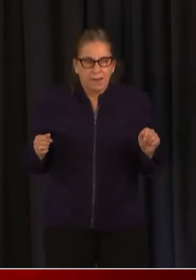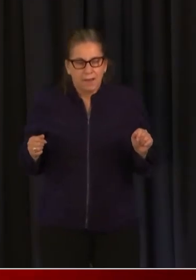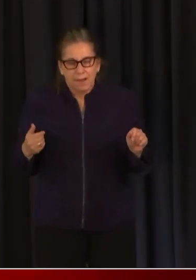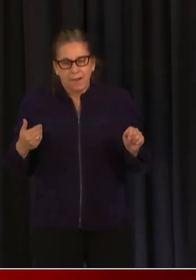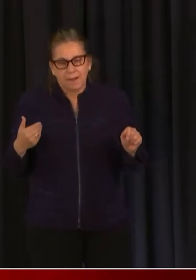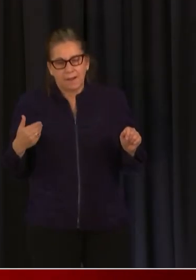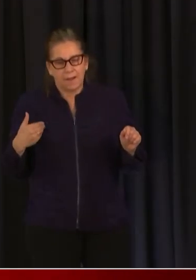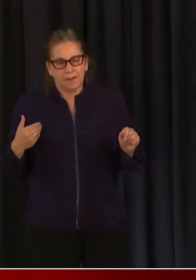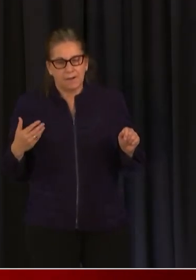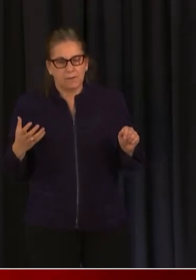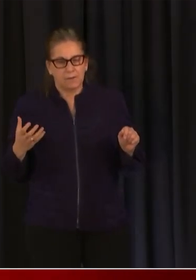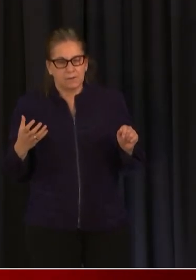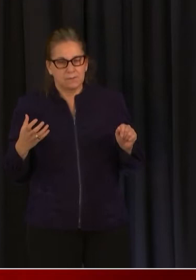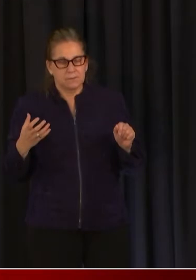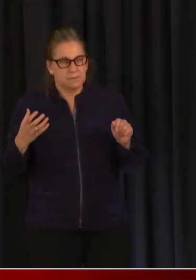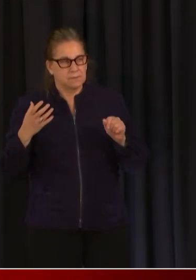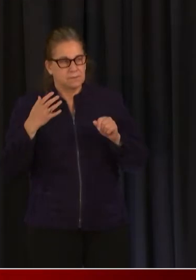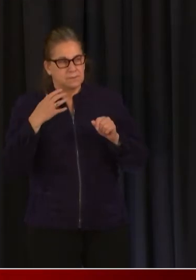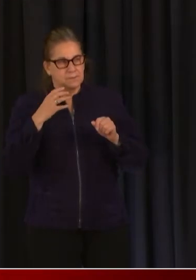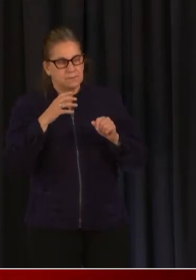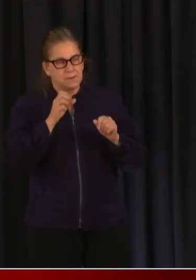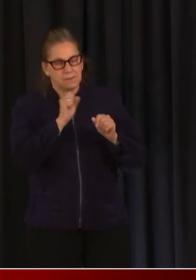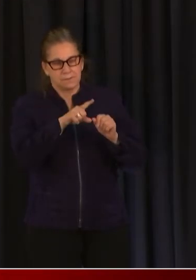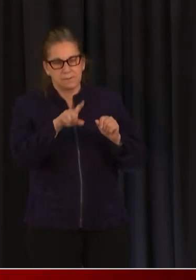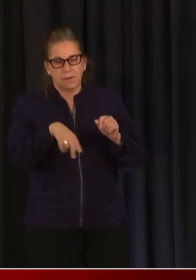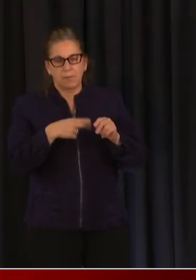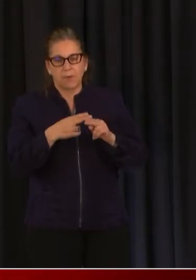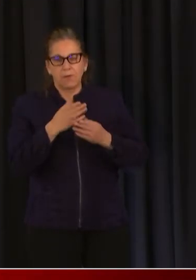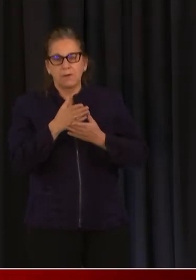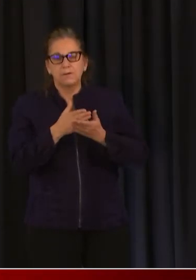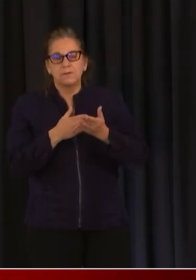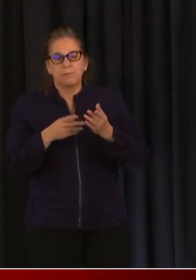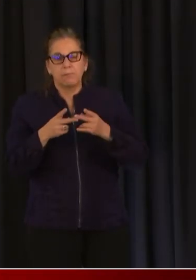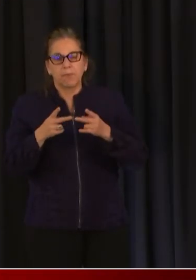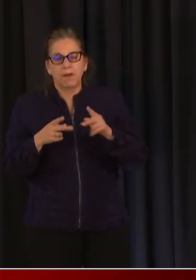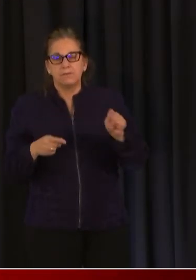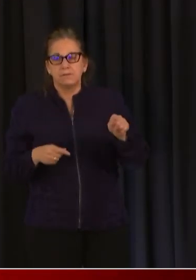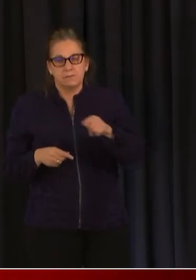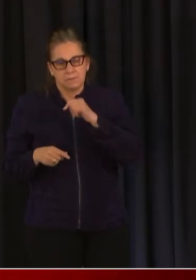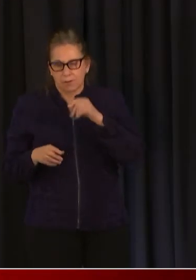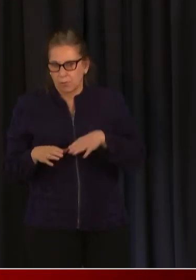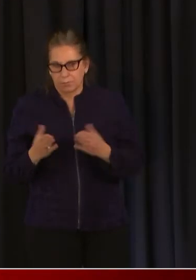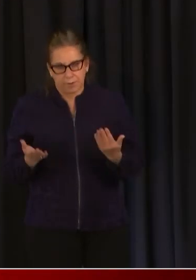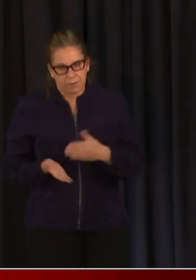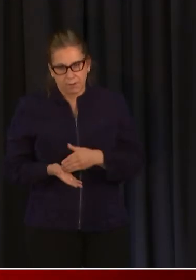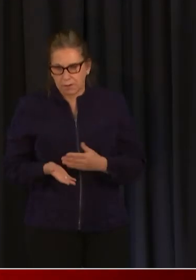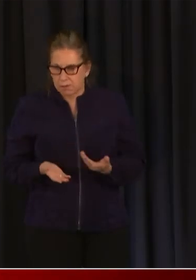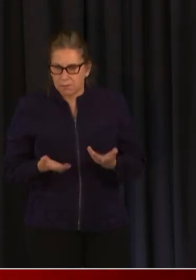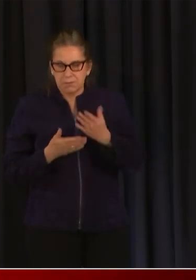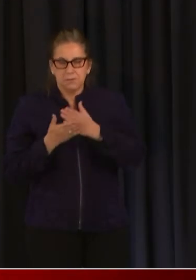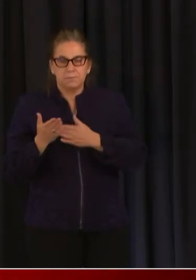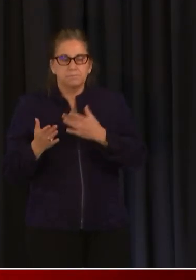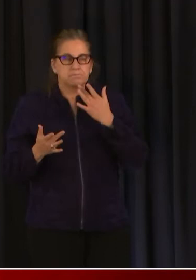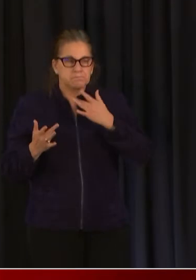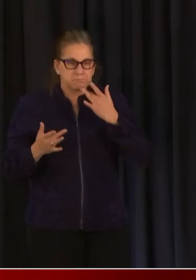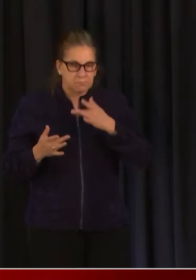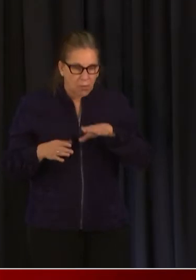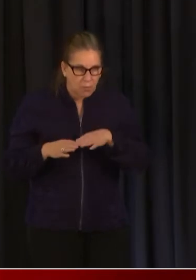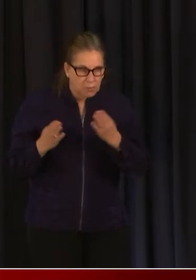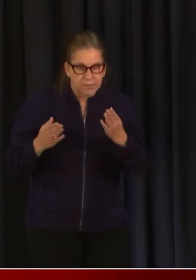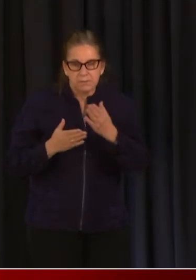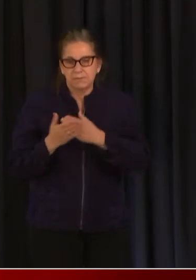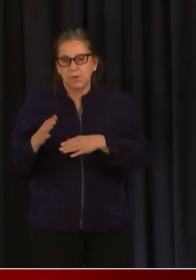just won't reopen at partial capacity, right? They're really waiting for you to lift